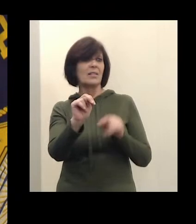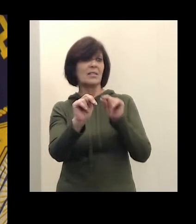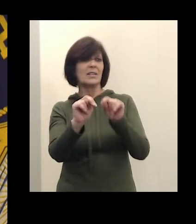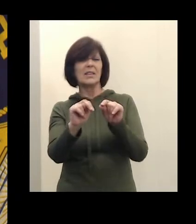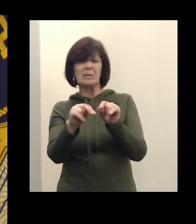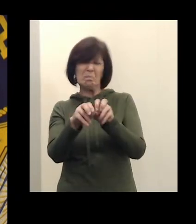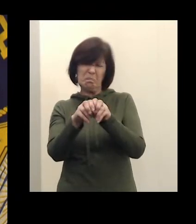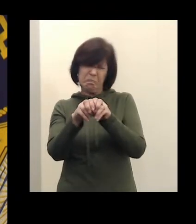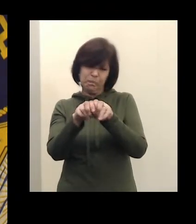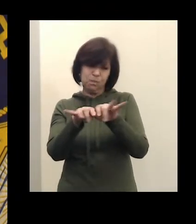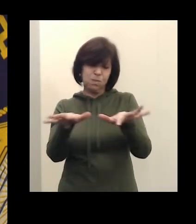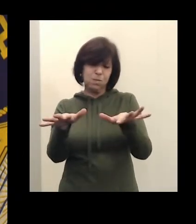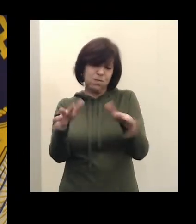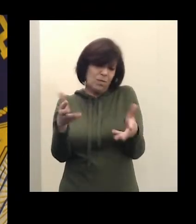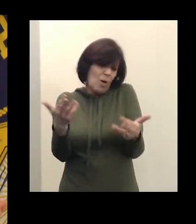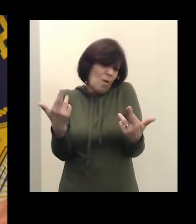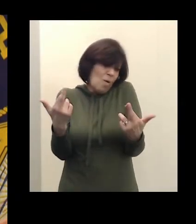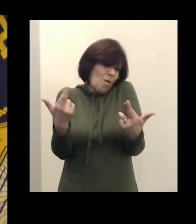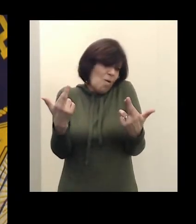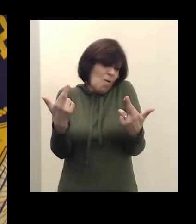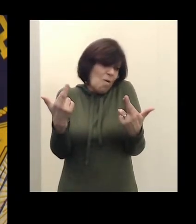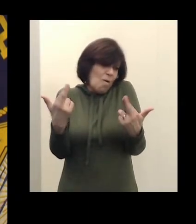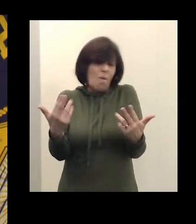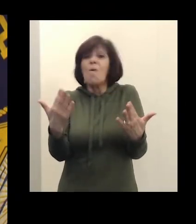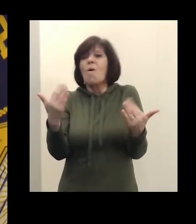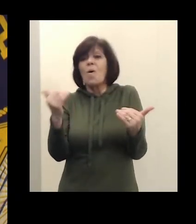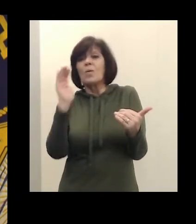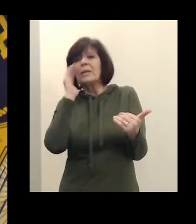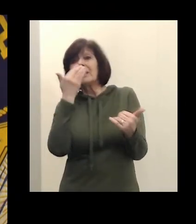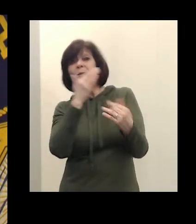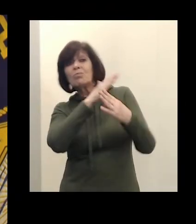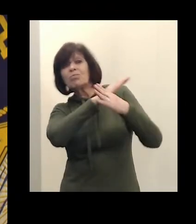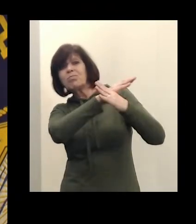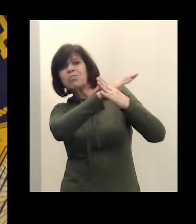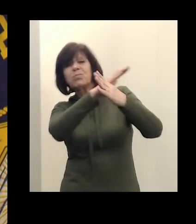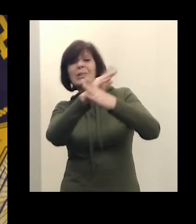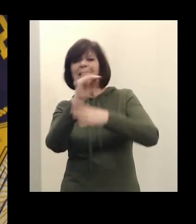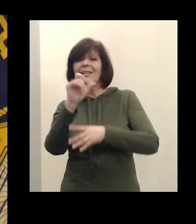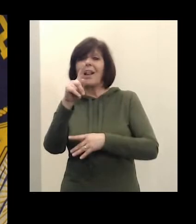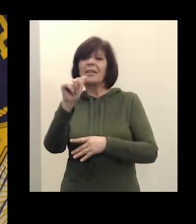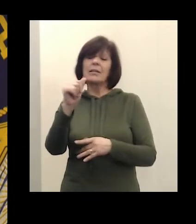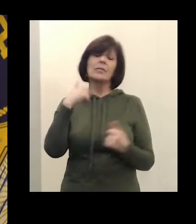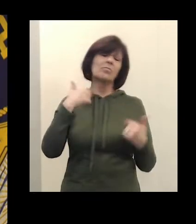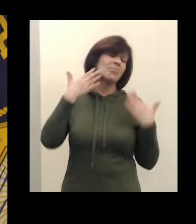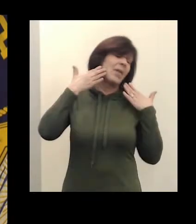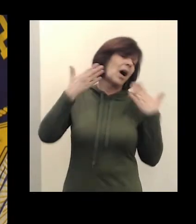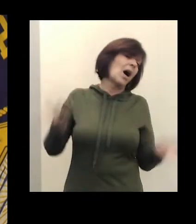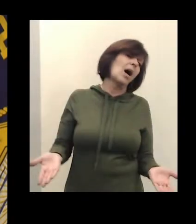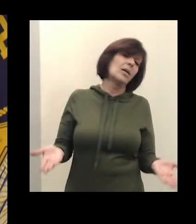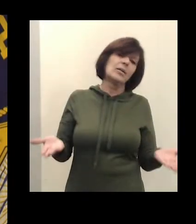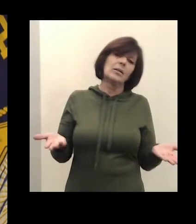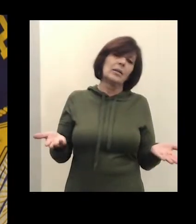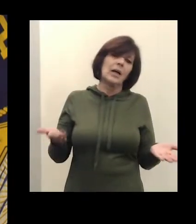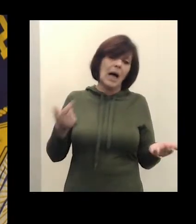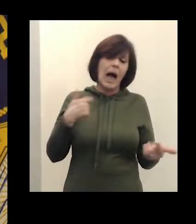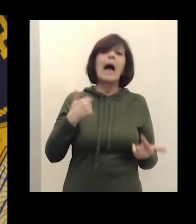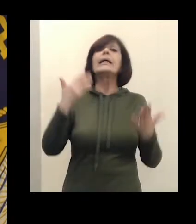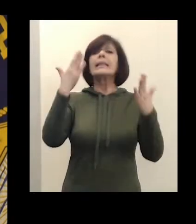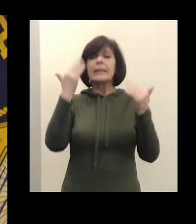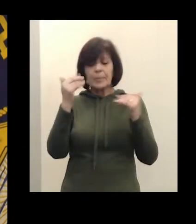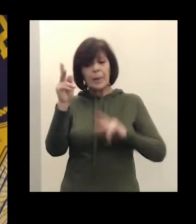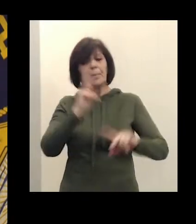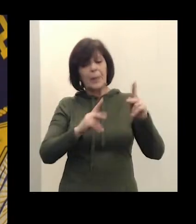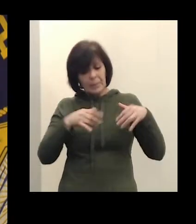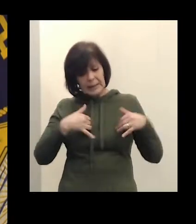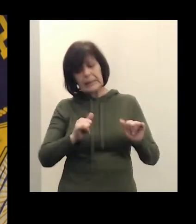variant is, it seems to protect against Delta. Maybe this will help protect many more of our people. I do expect people to still test